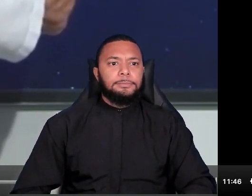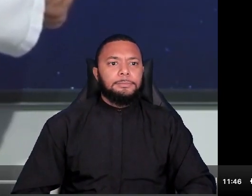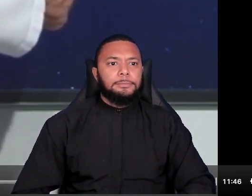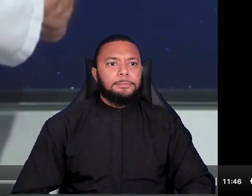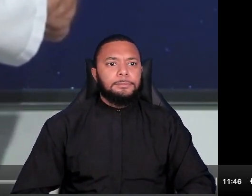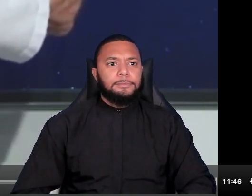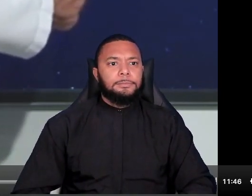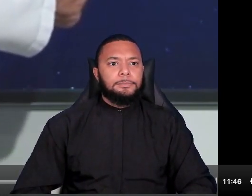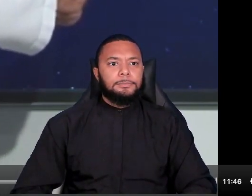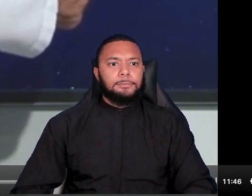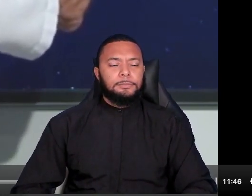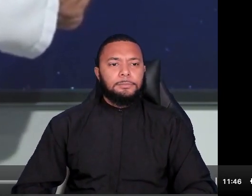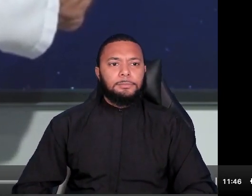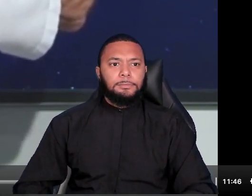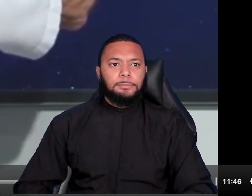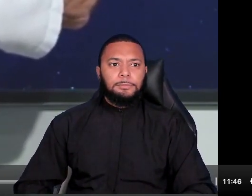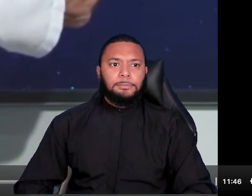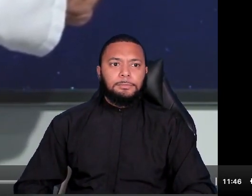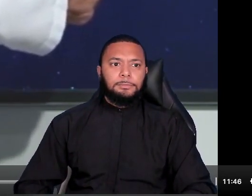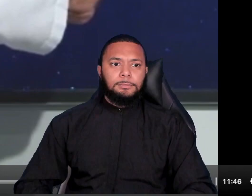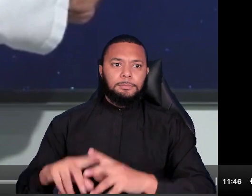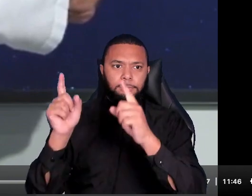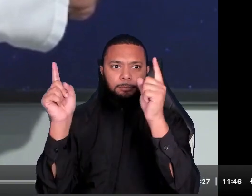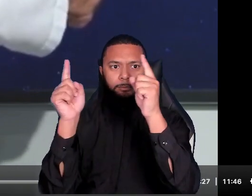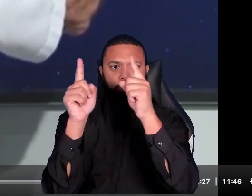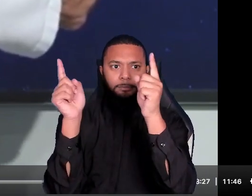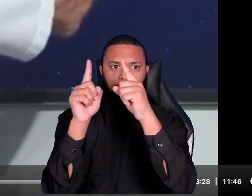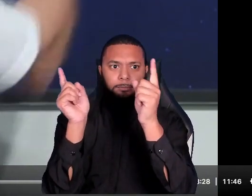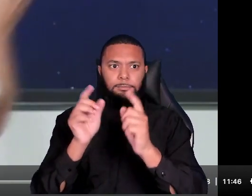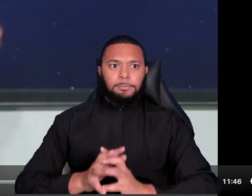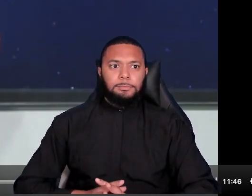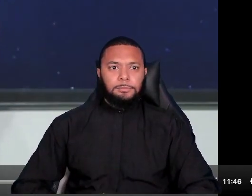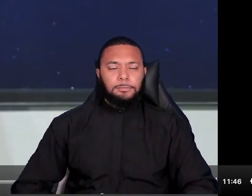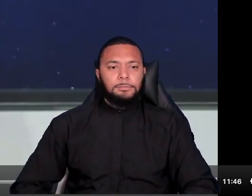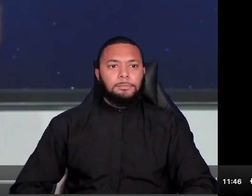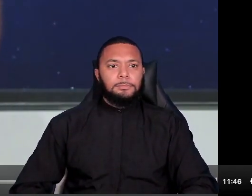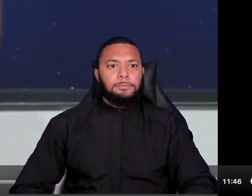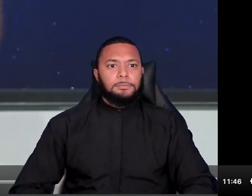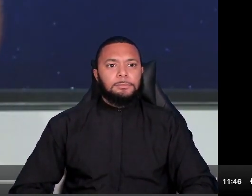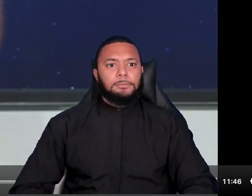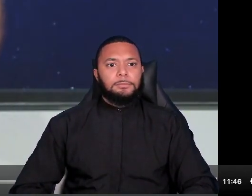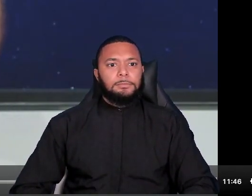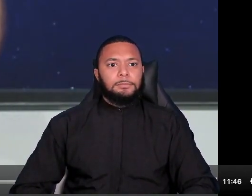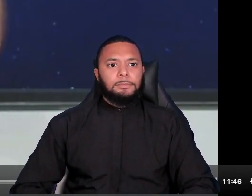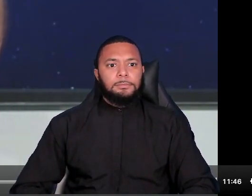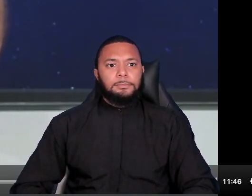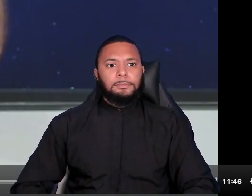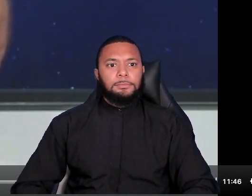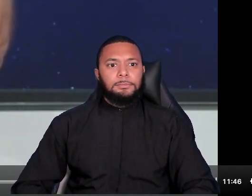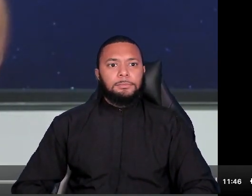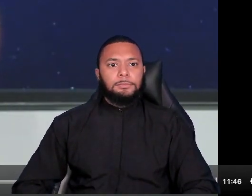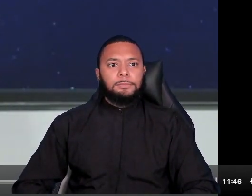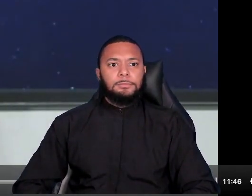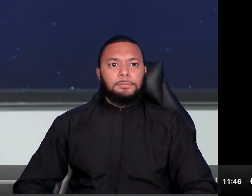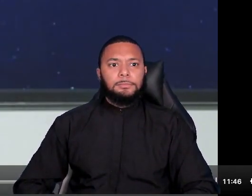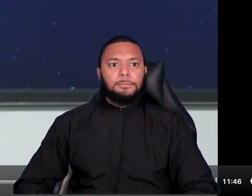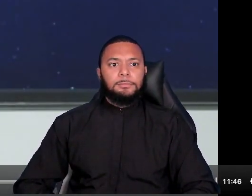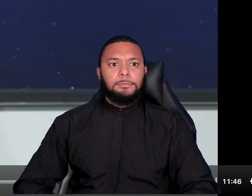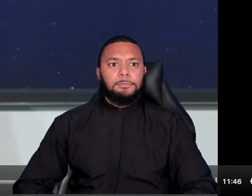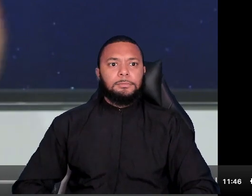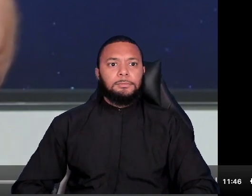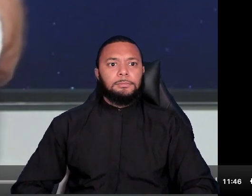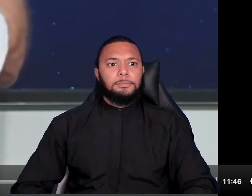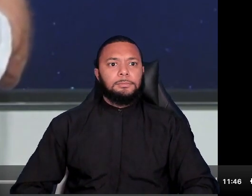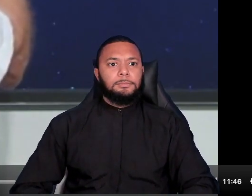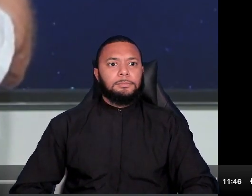1/2 x plus 2. And the second one says y